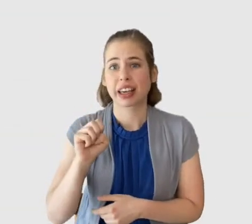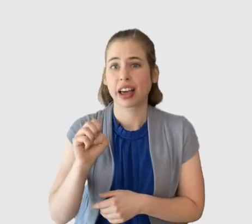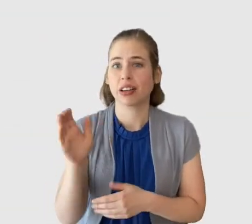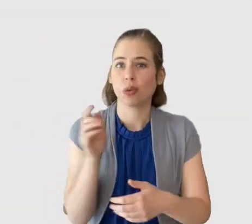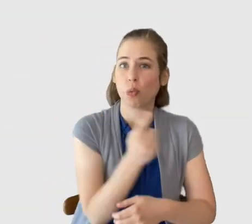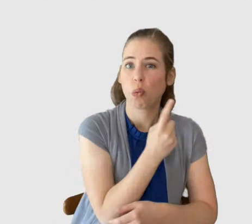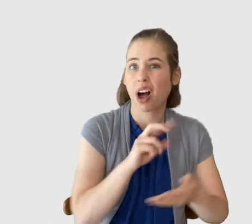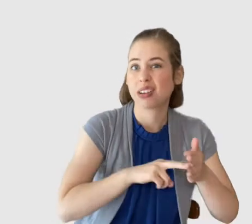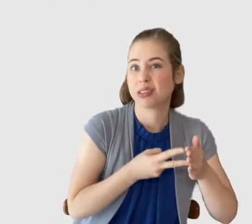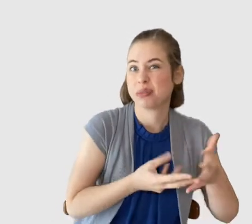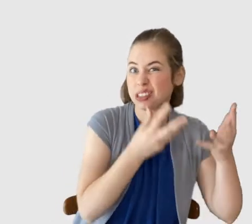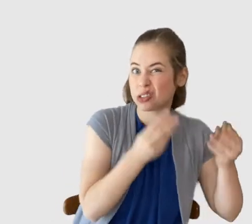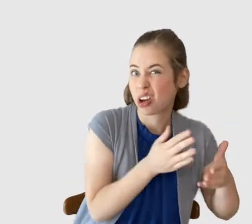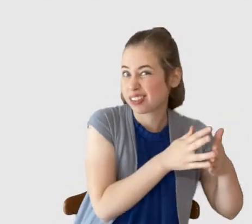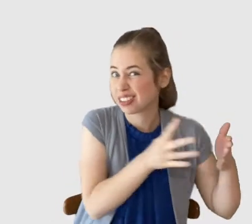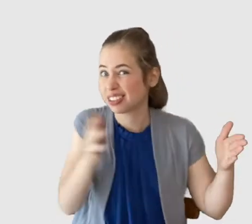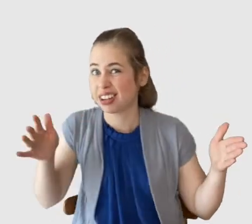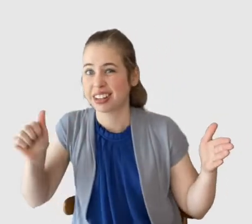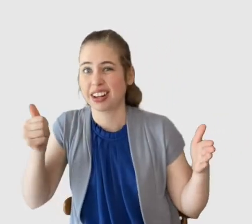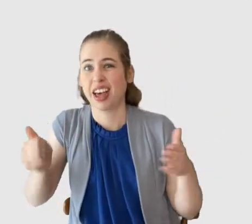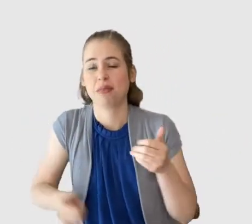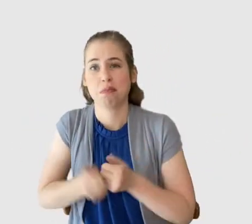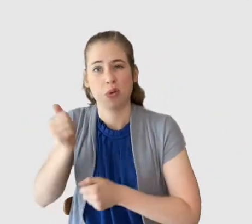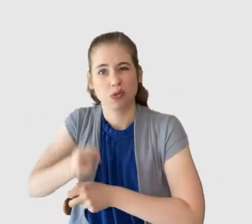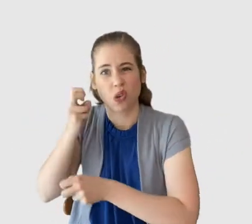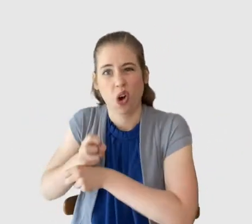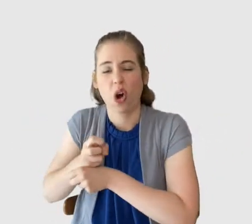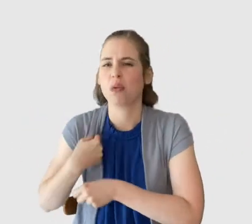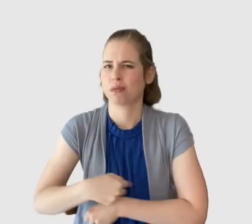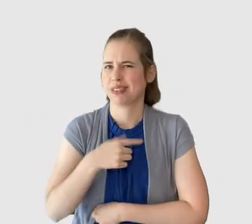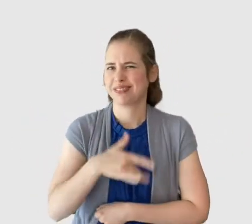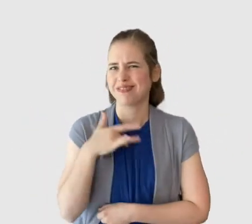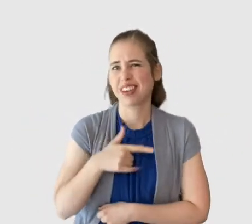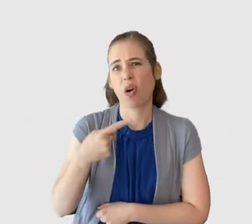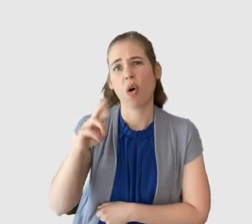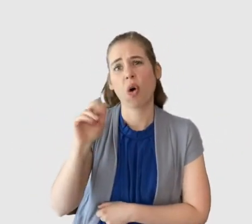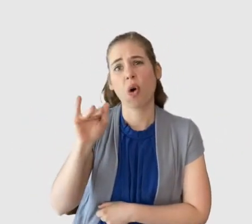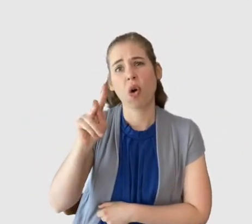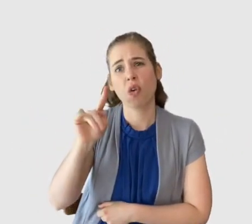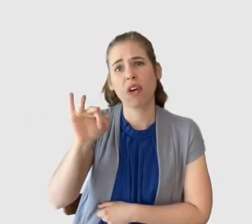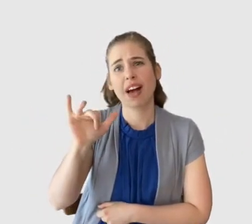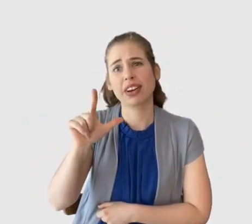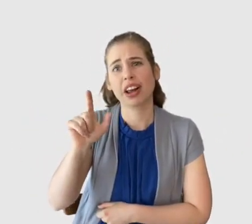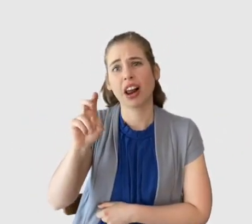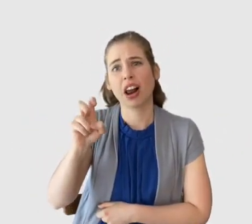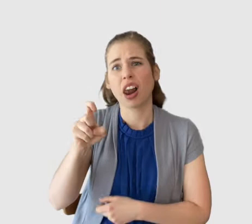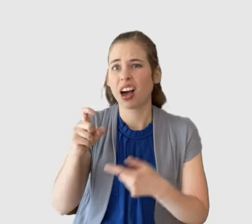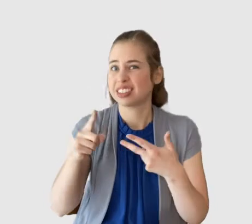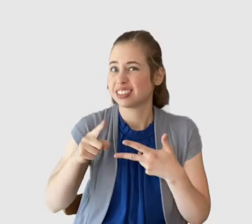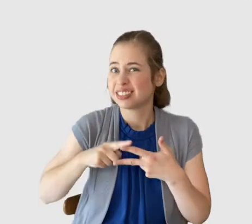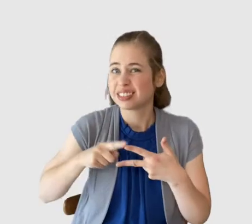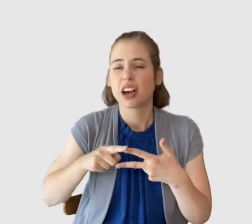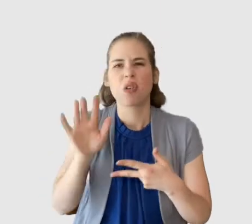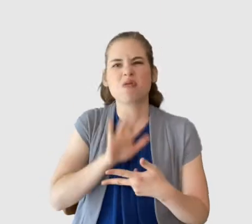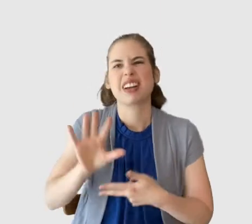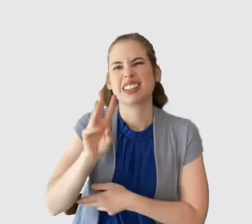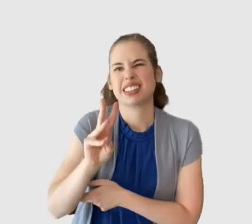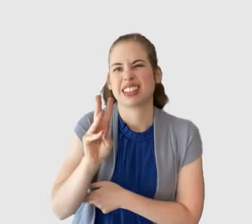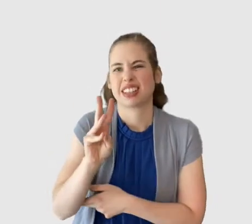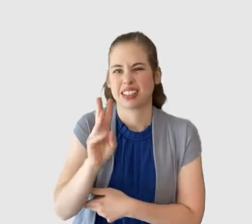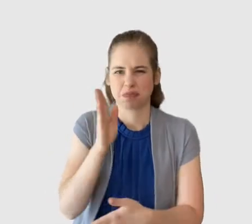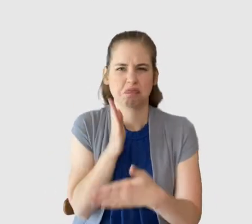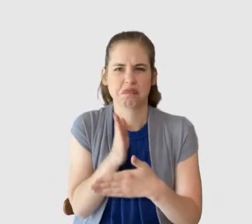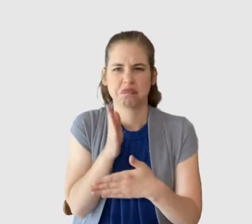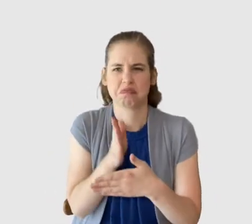being the softest and 10 being the firmest, we'd rate the medium GravityLux at a 6 on our firmness